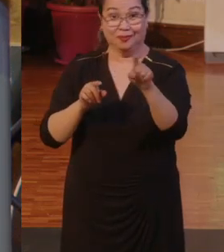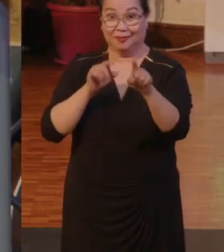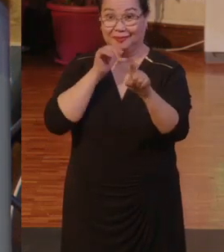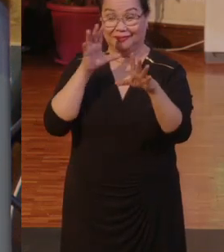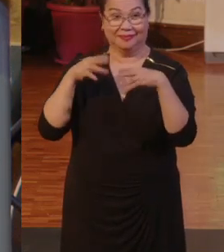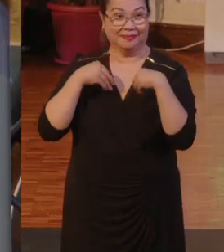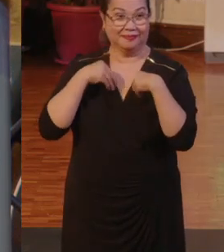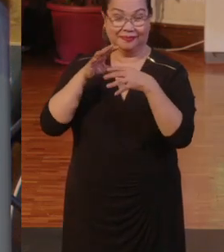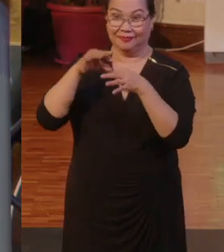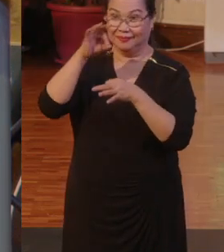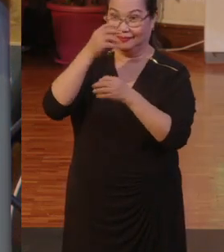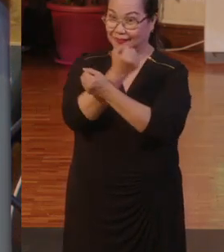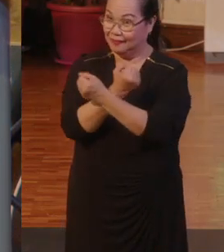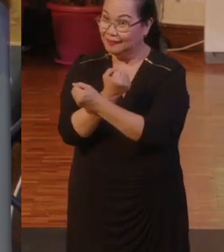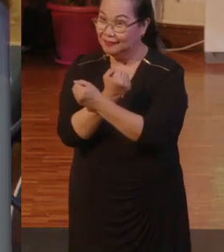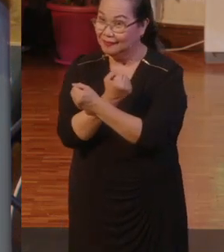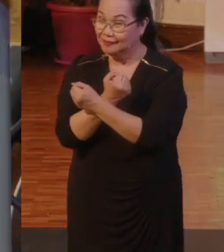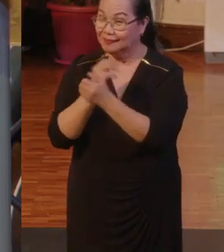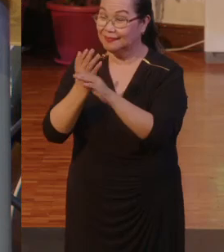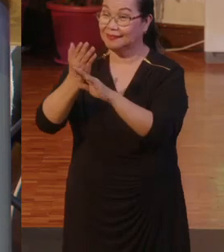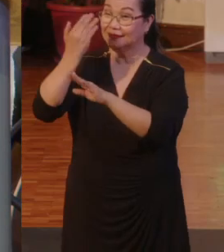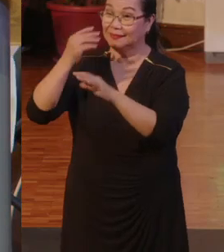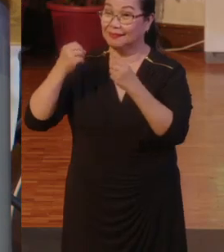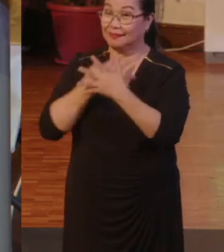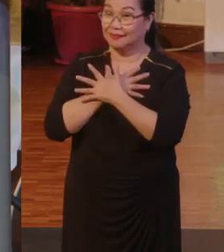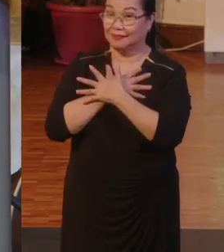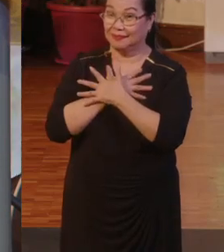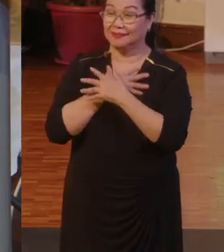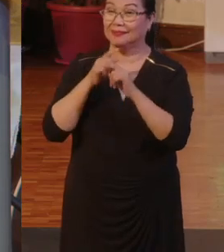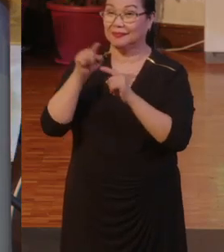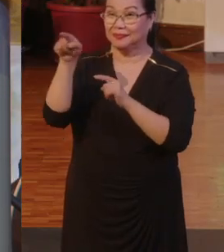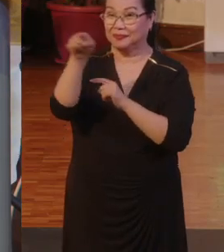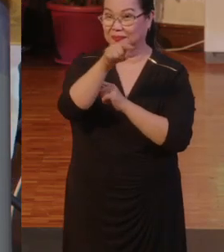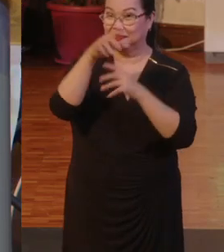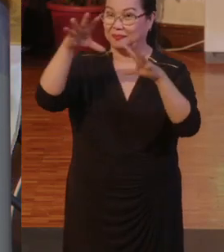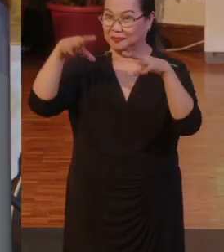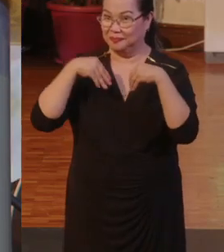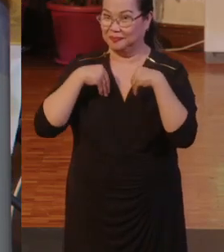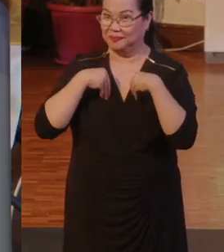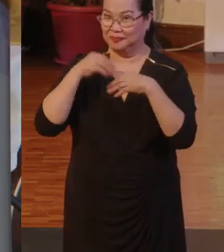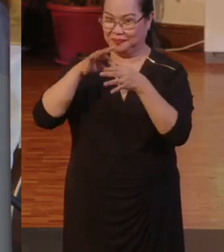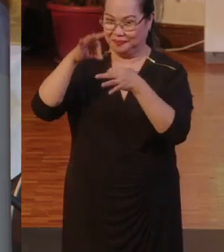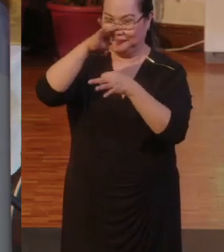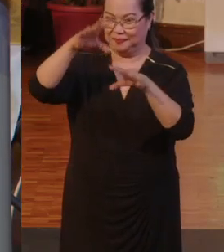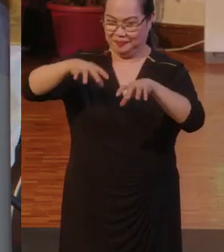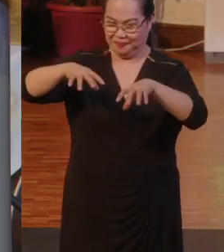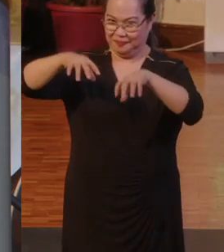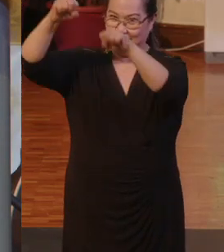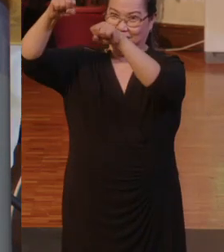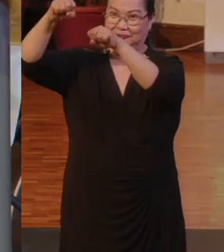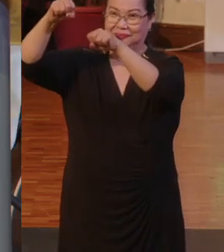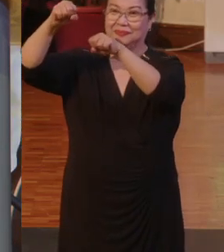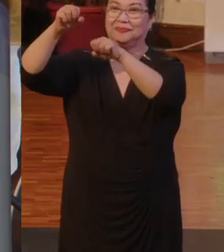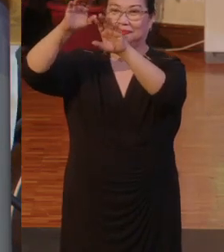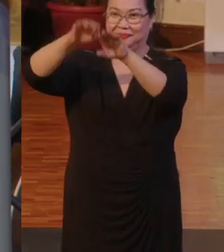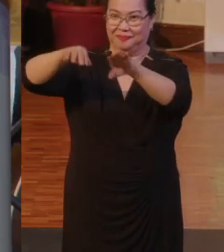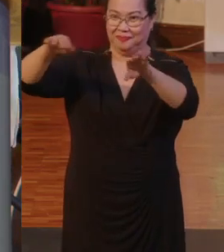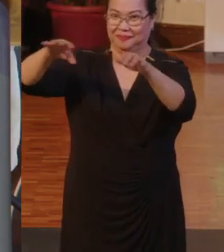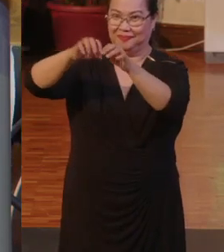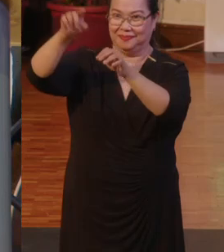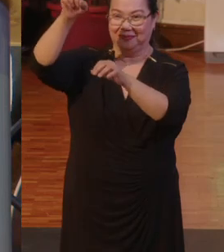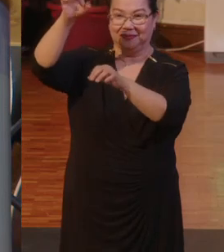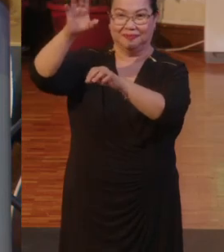the spirit of slavery to fall back into fear, but you have received the spirit of adoption as sons, by whom